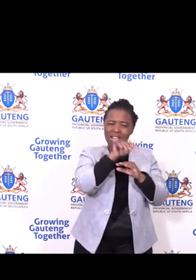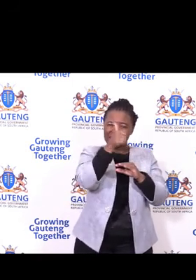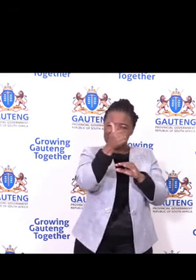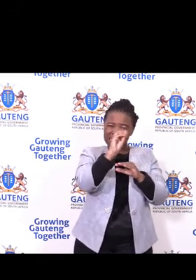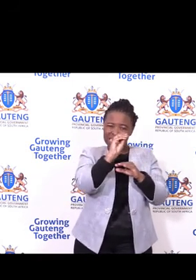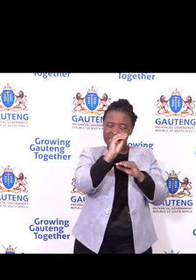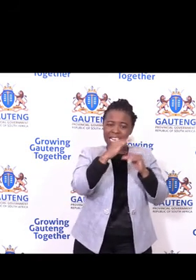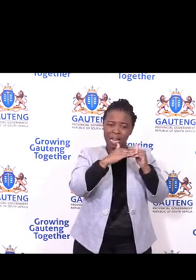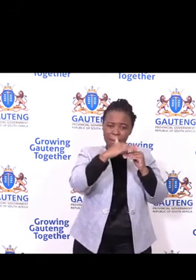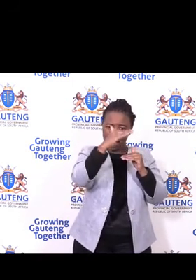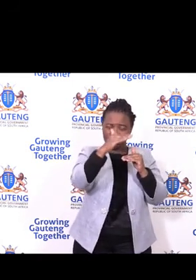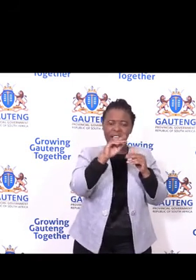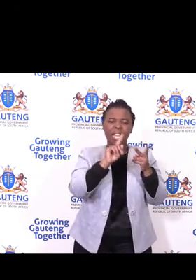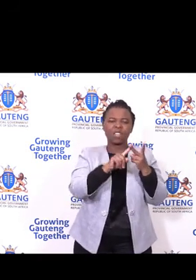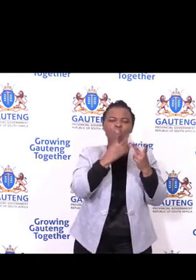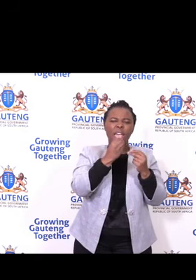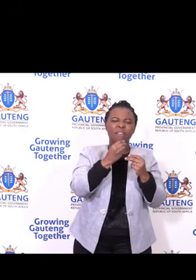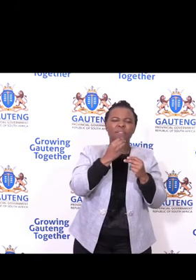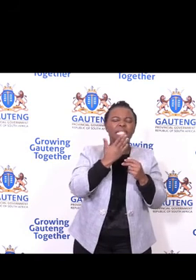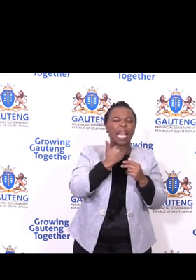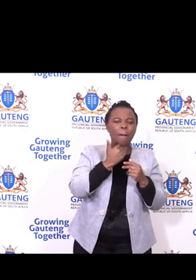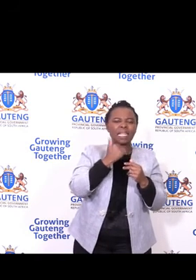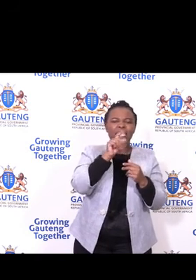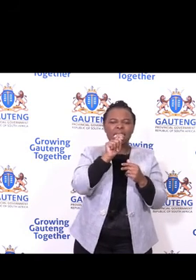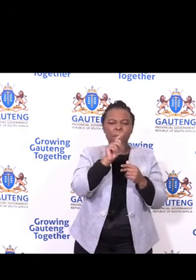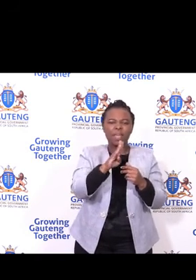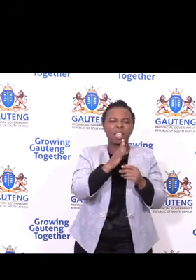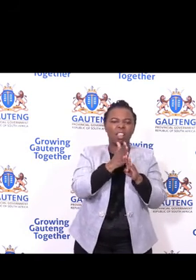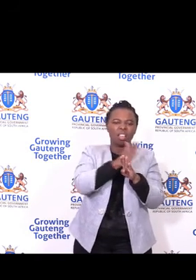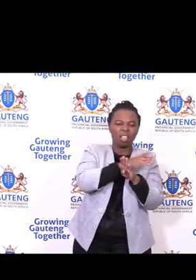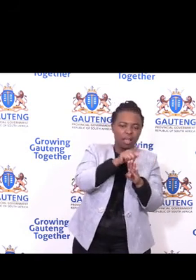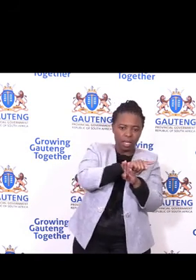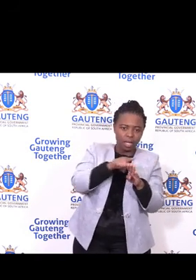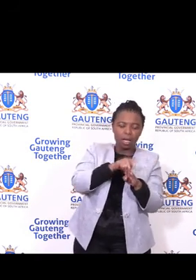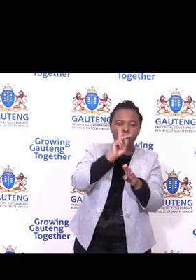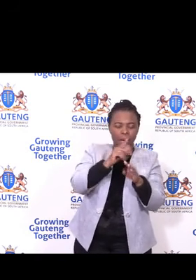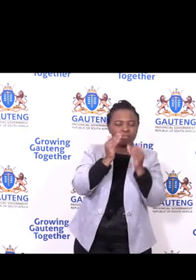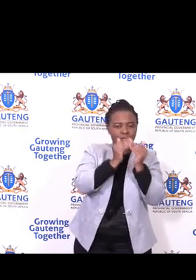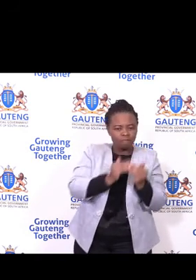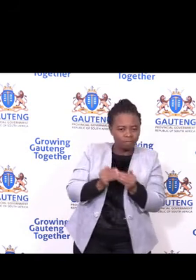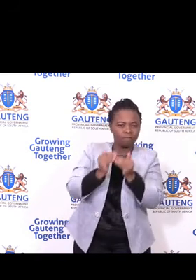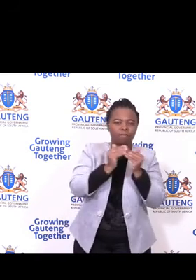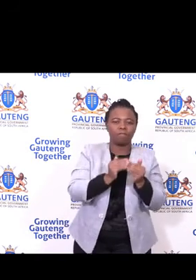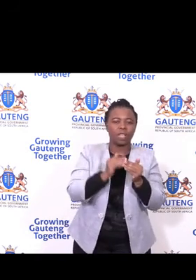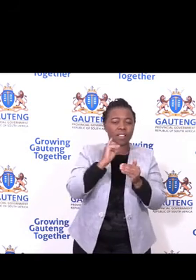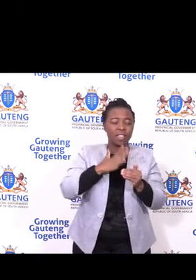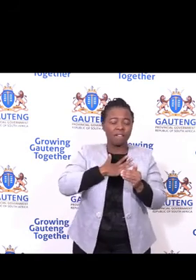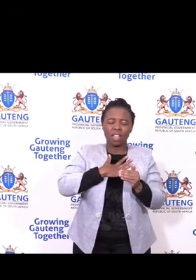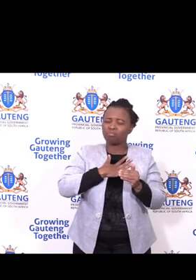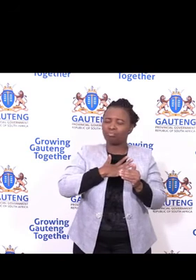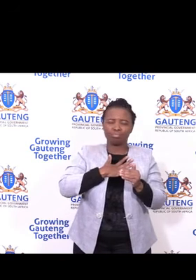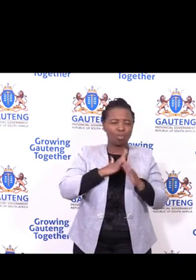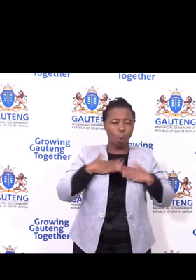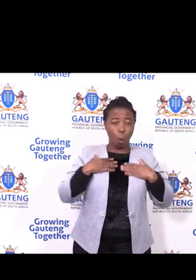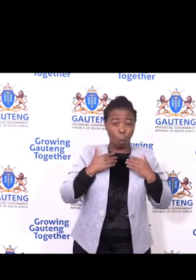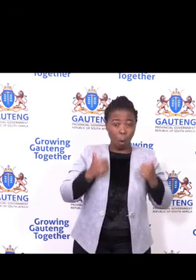who are living with existing conditions, to take necessary precautions and make sure that when they feel unwell, they must seek